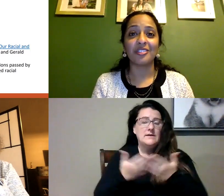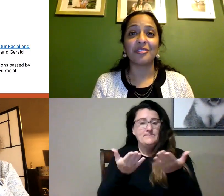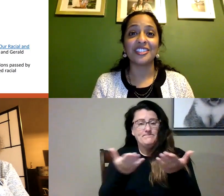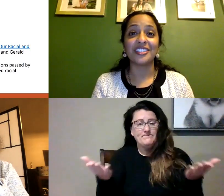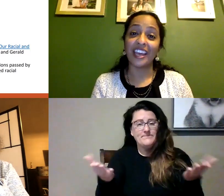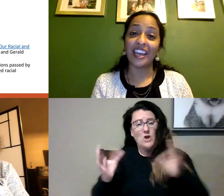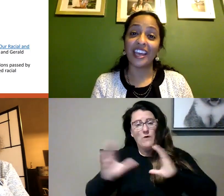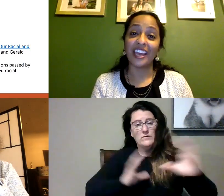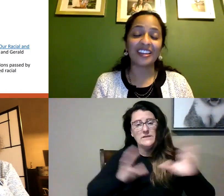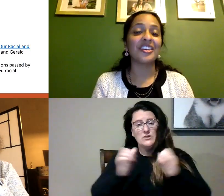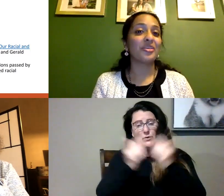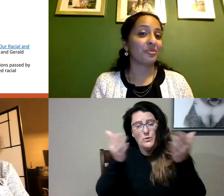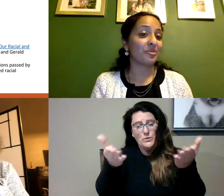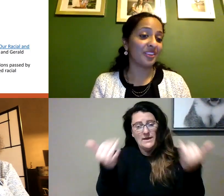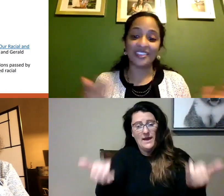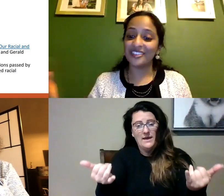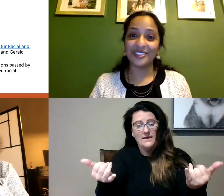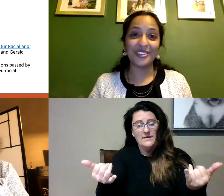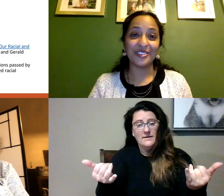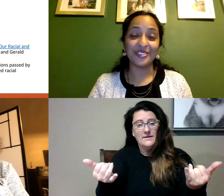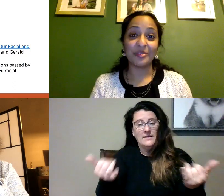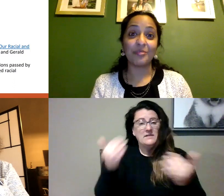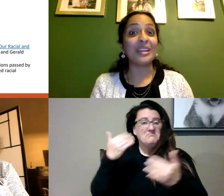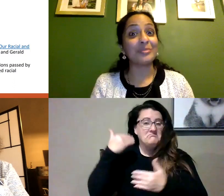in conversation with you all today and through the